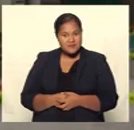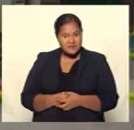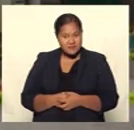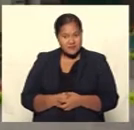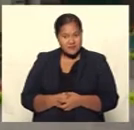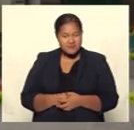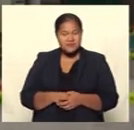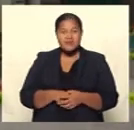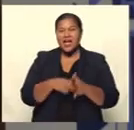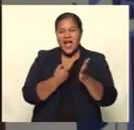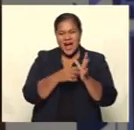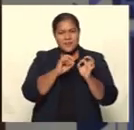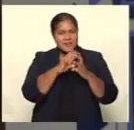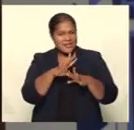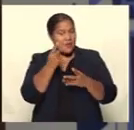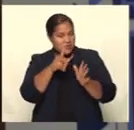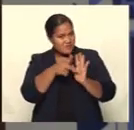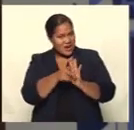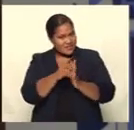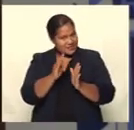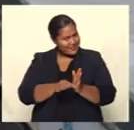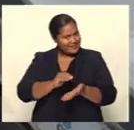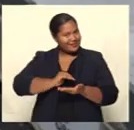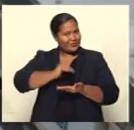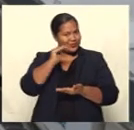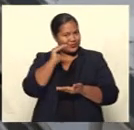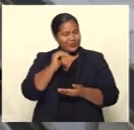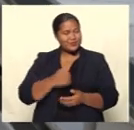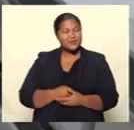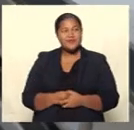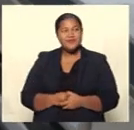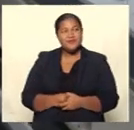And RBF expects price hikes.